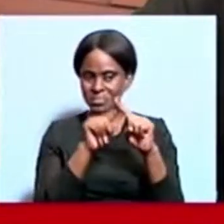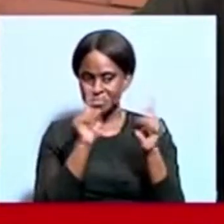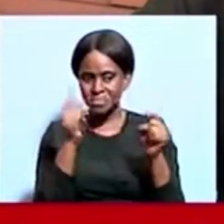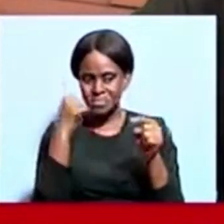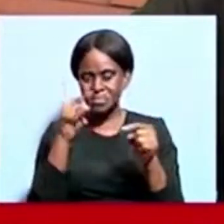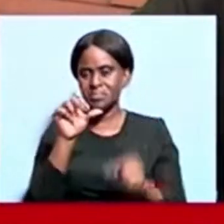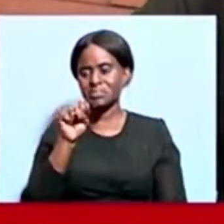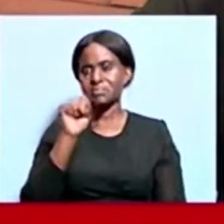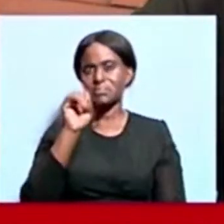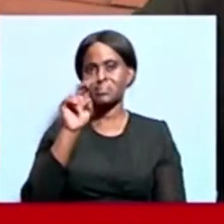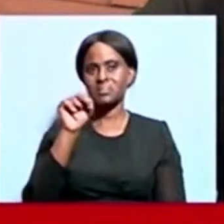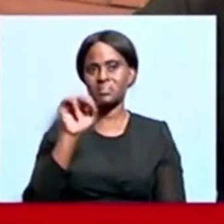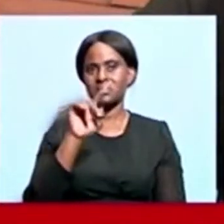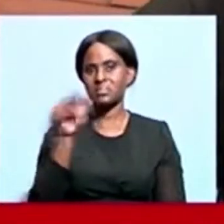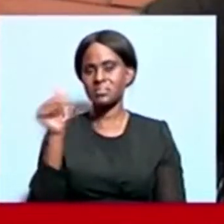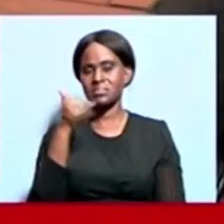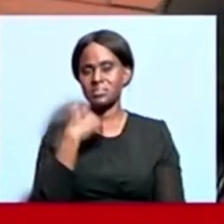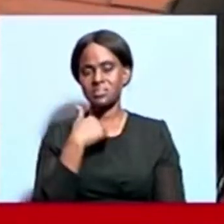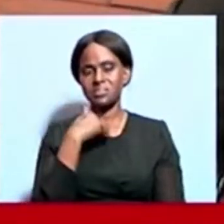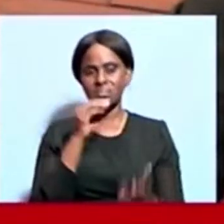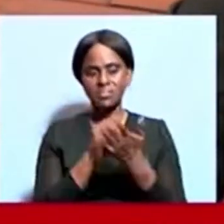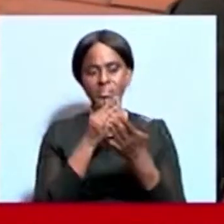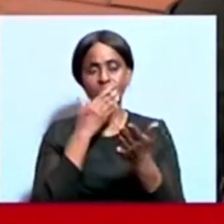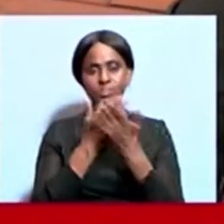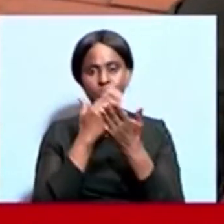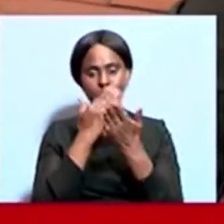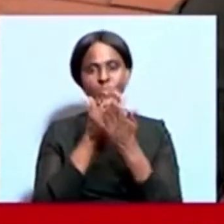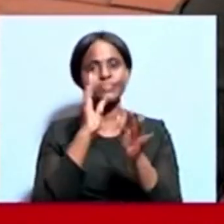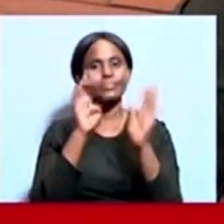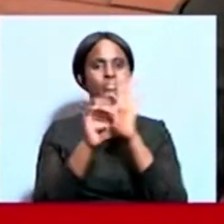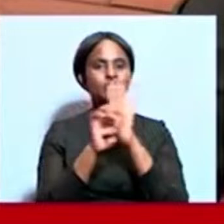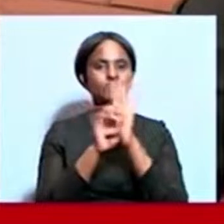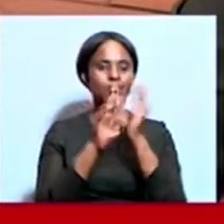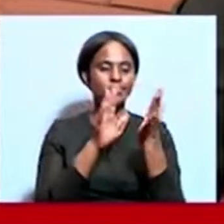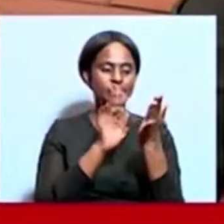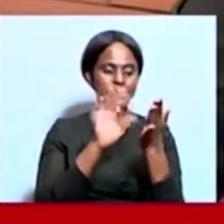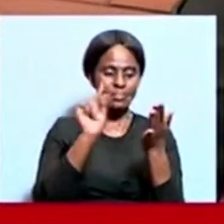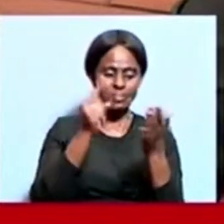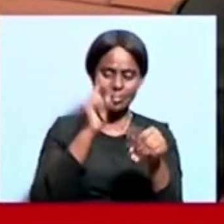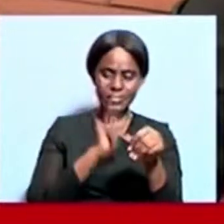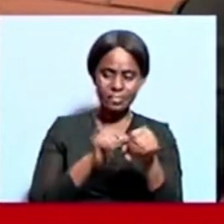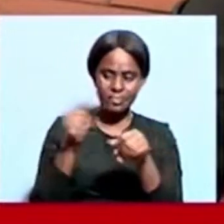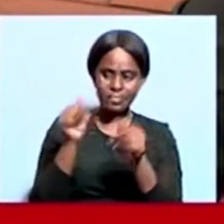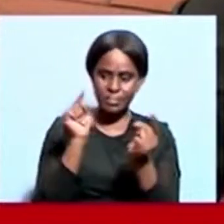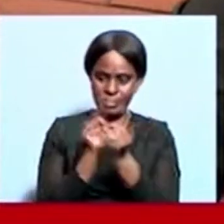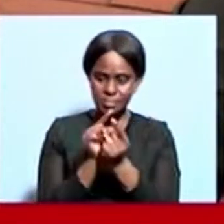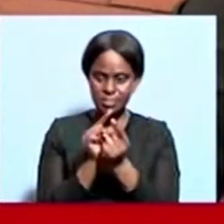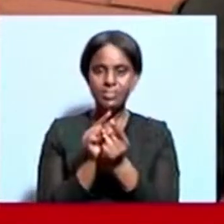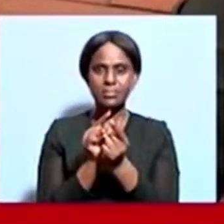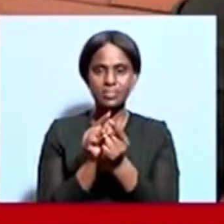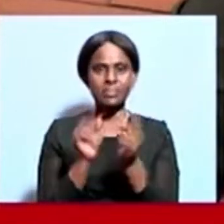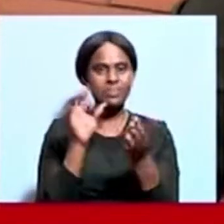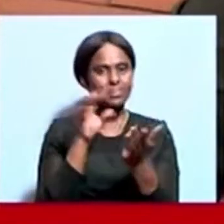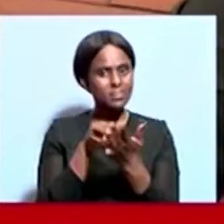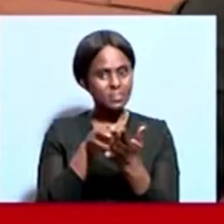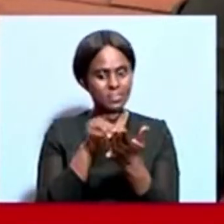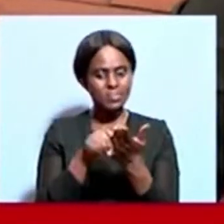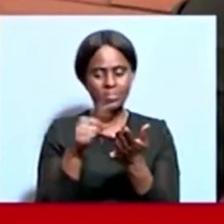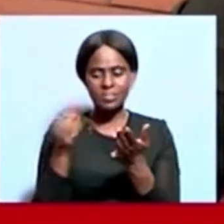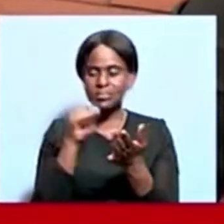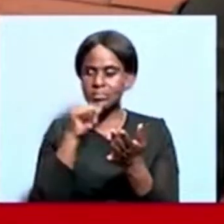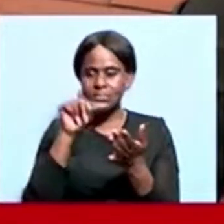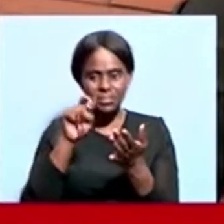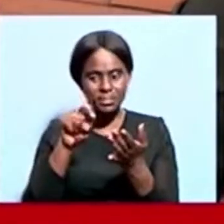for Sinazongwe? You have put very good references. Is this the first time you are meeting this particular case? That you don't